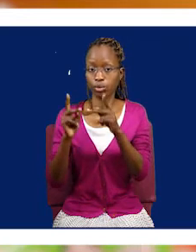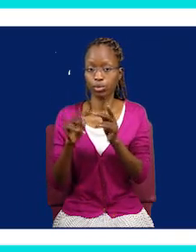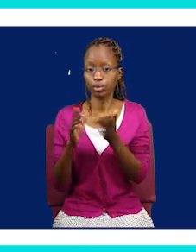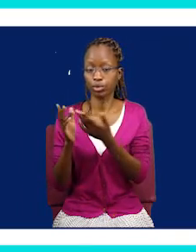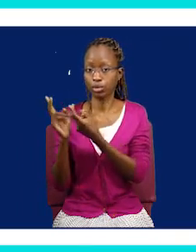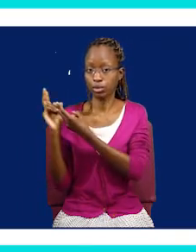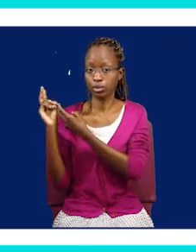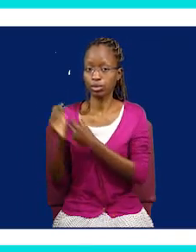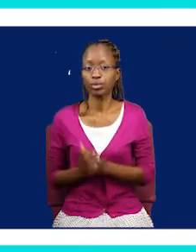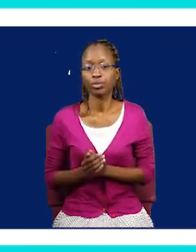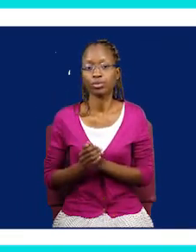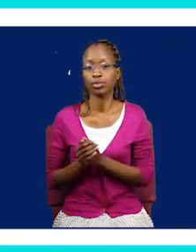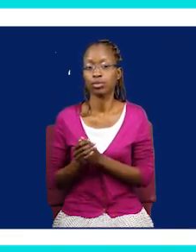heard.